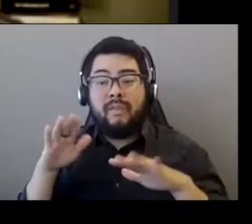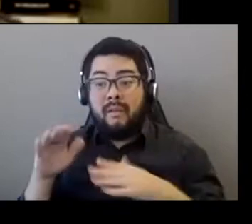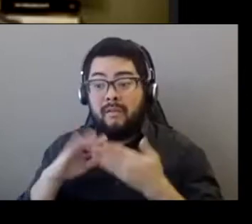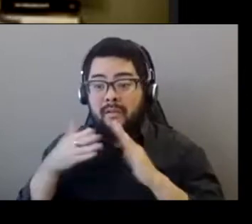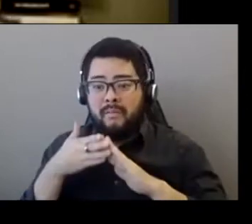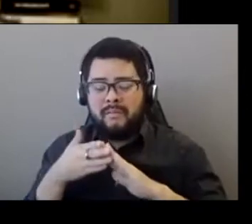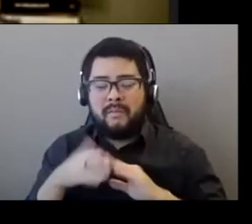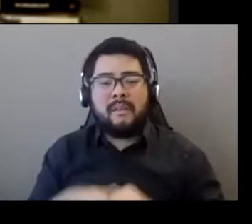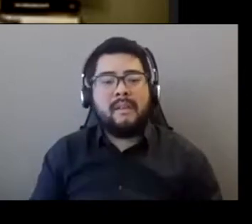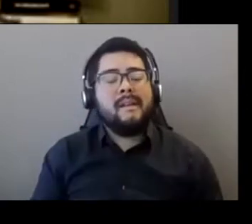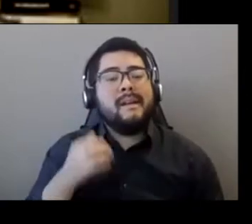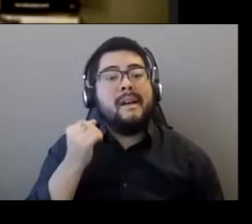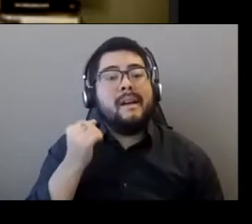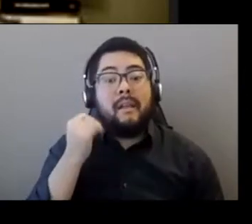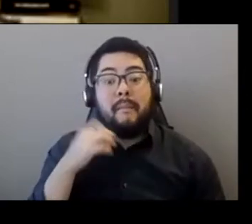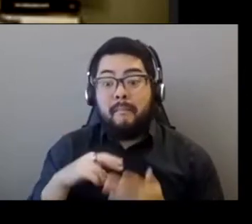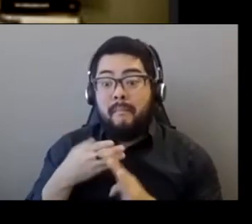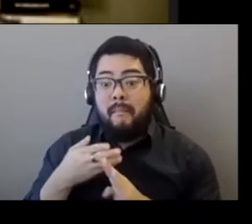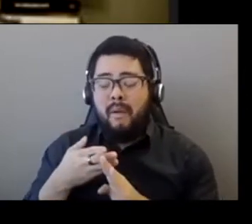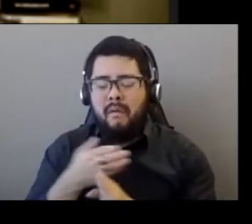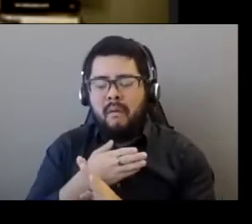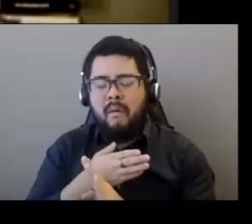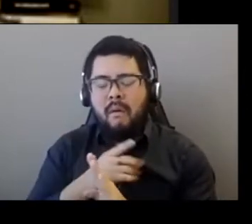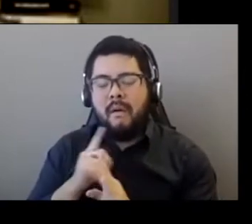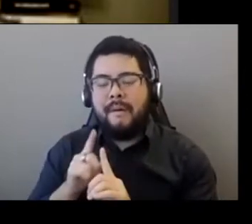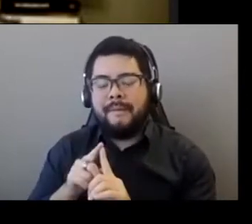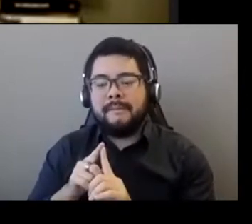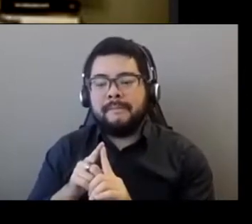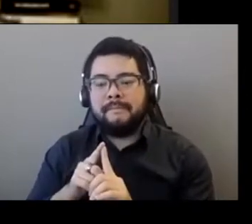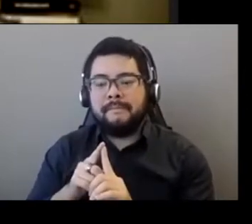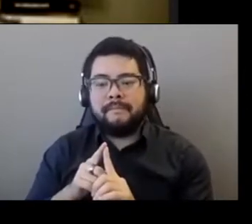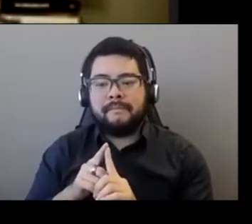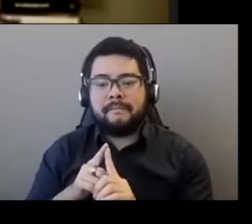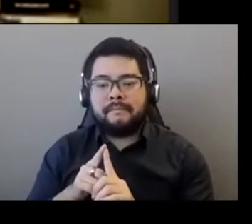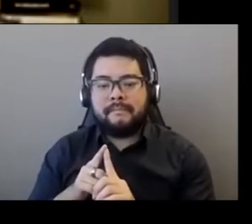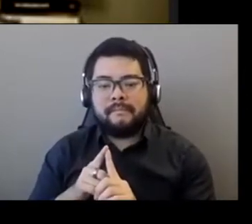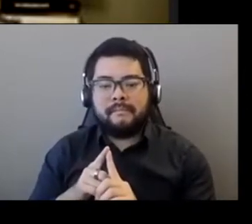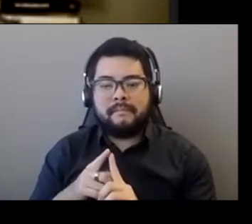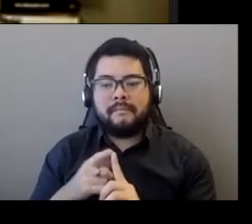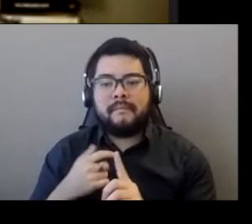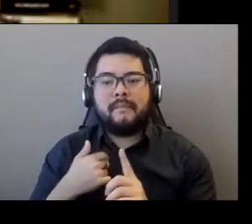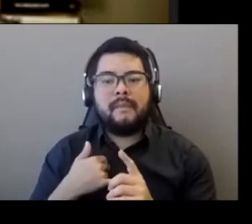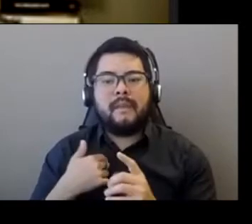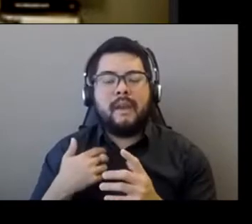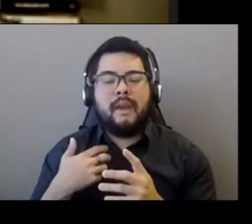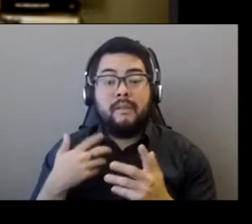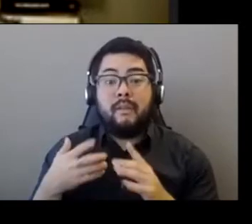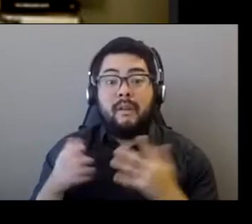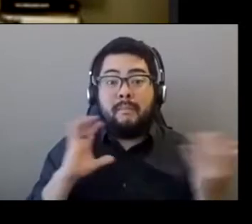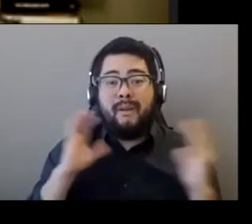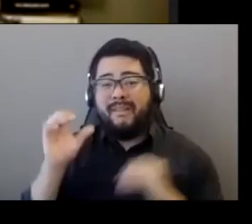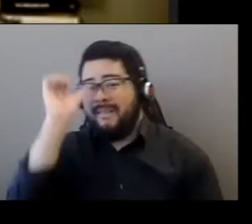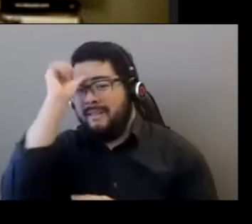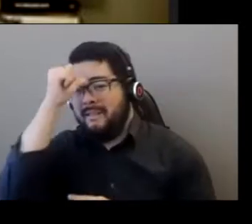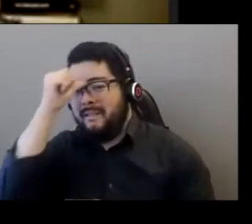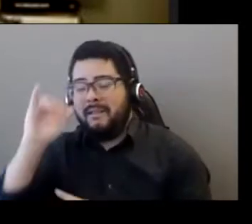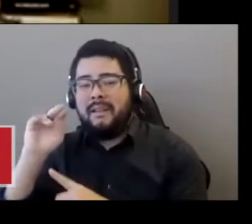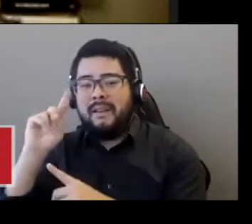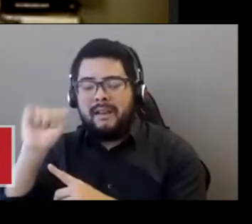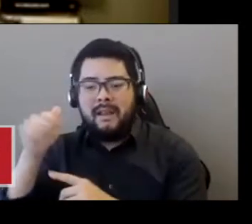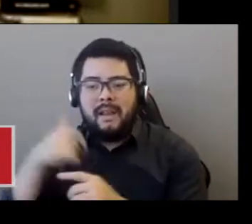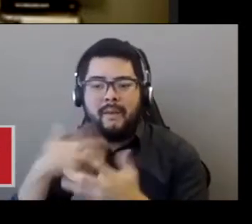Kerala earlier, as a just distinction from the rest of India, the health minister, K.K.